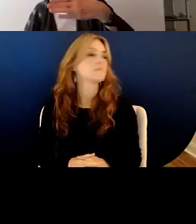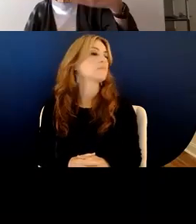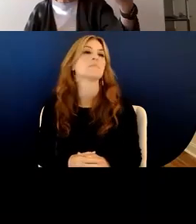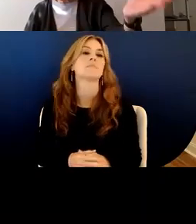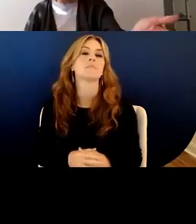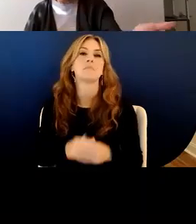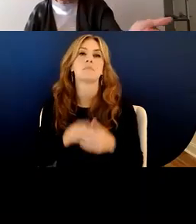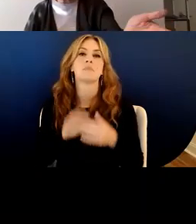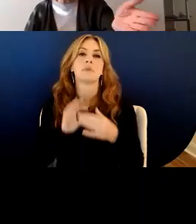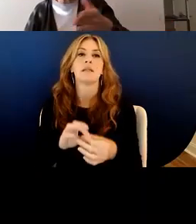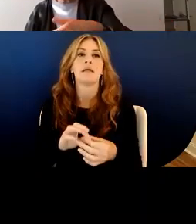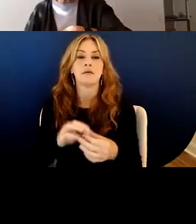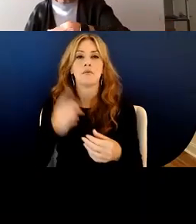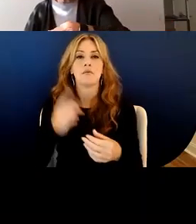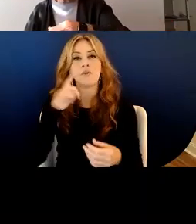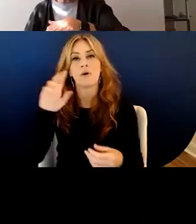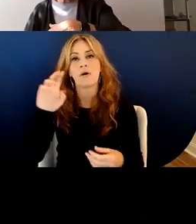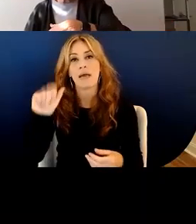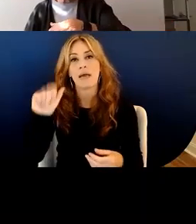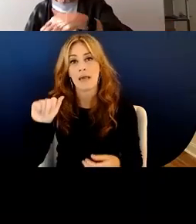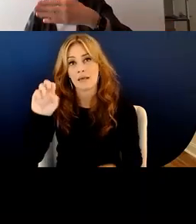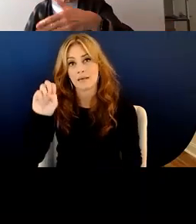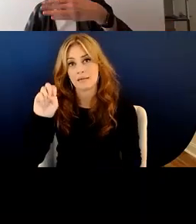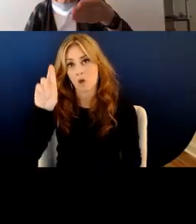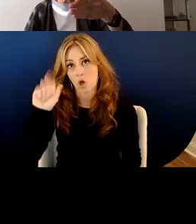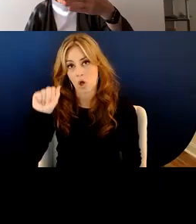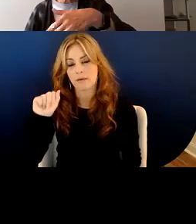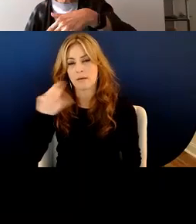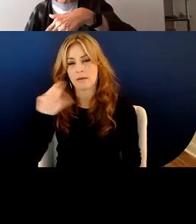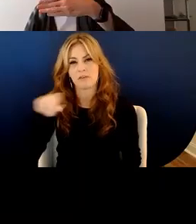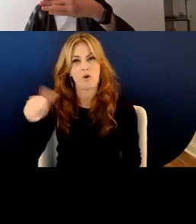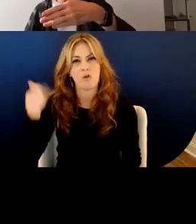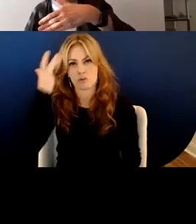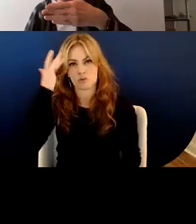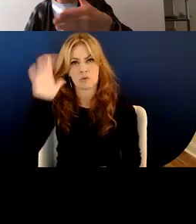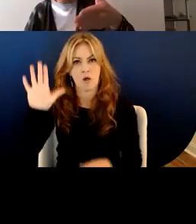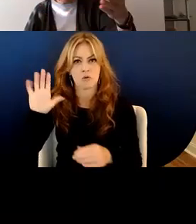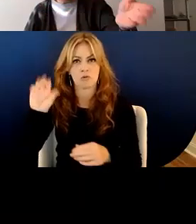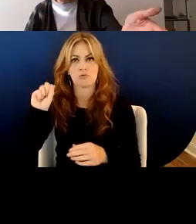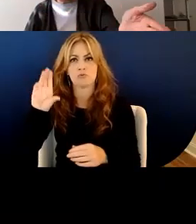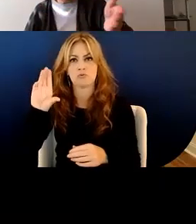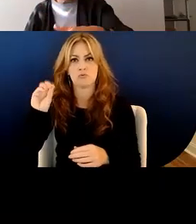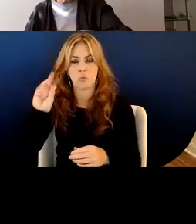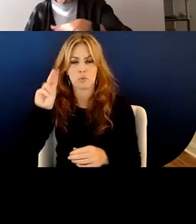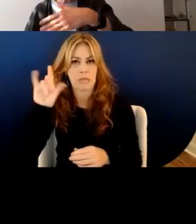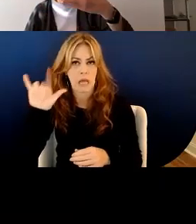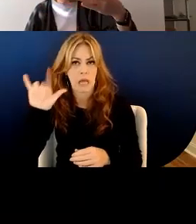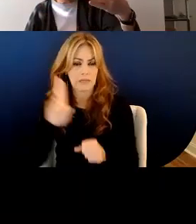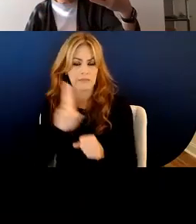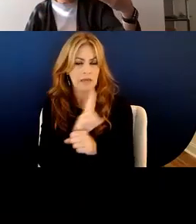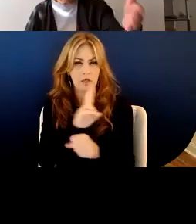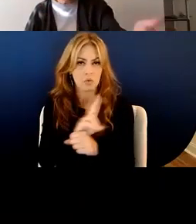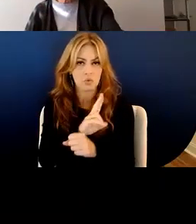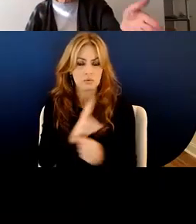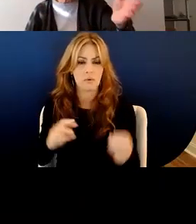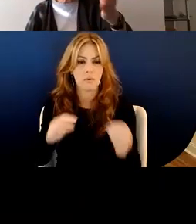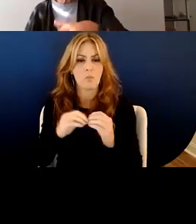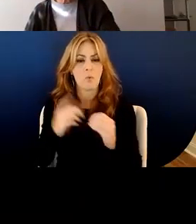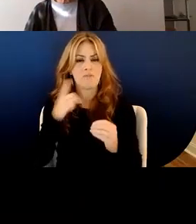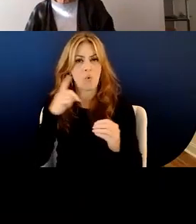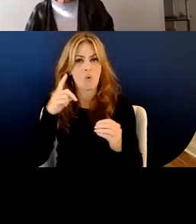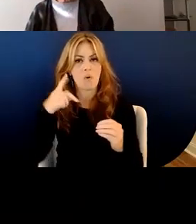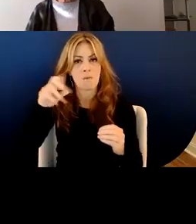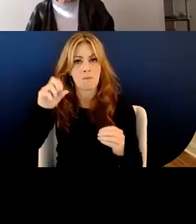for AERA, and there are other scholarly societies, many of whom are using it more for the posters